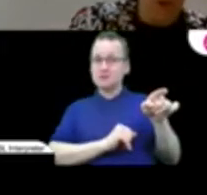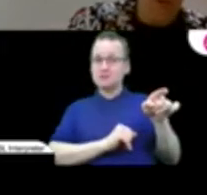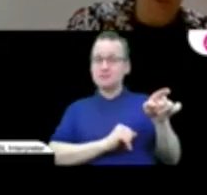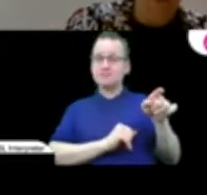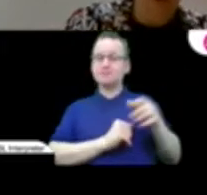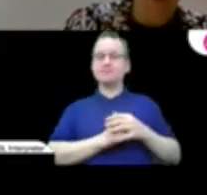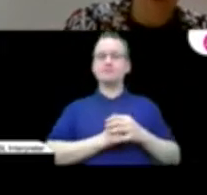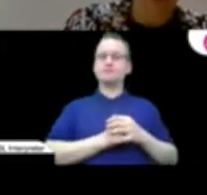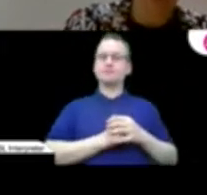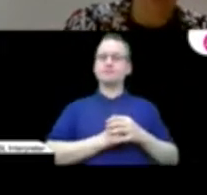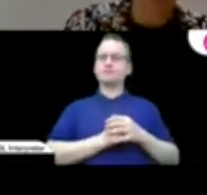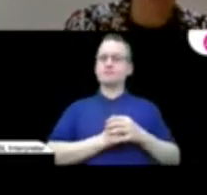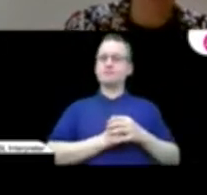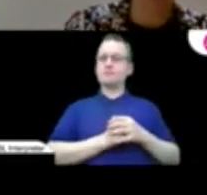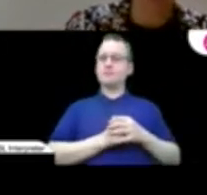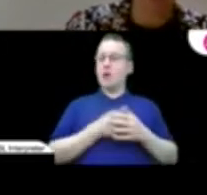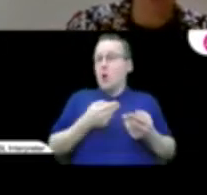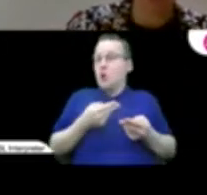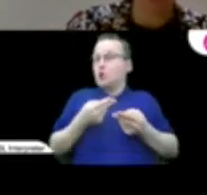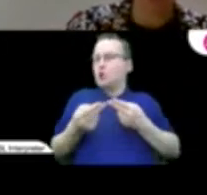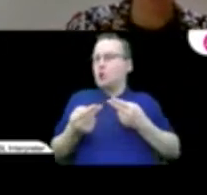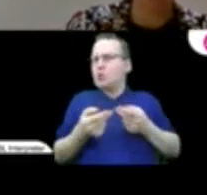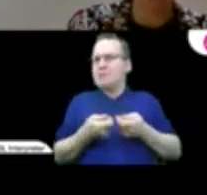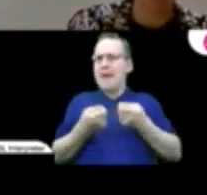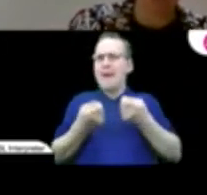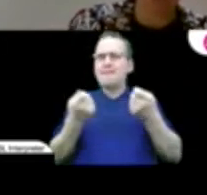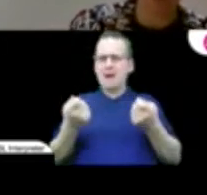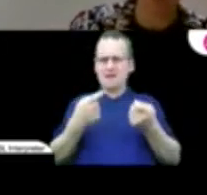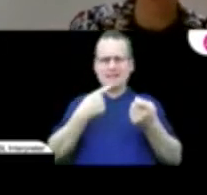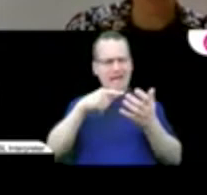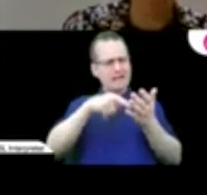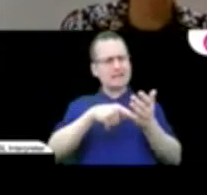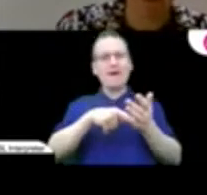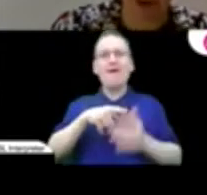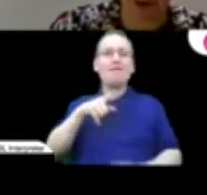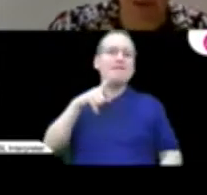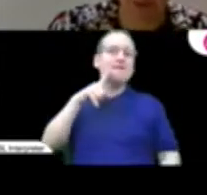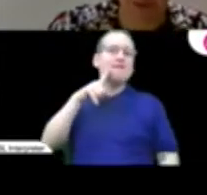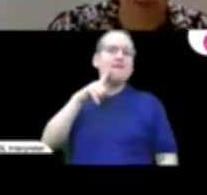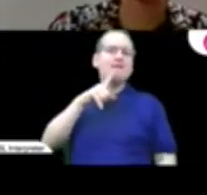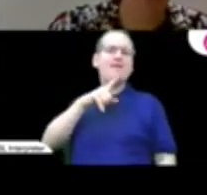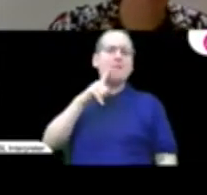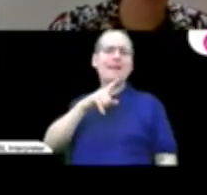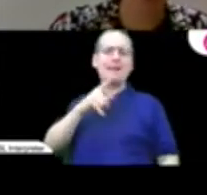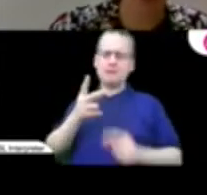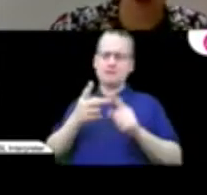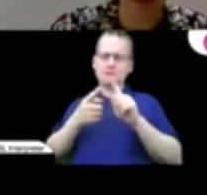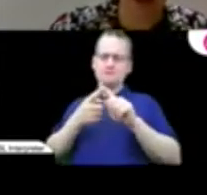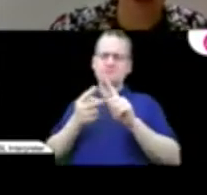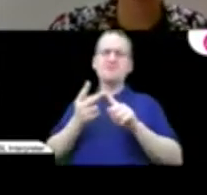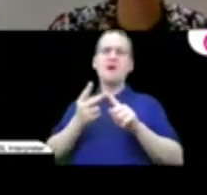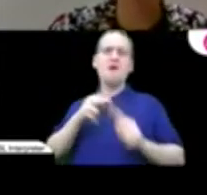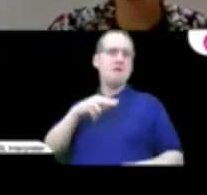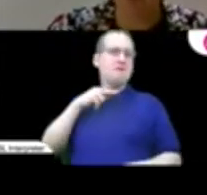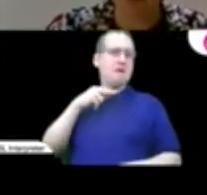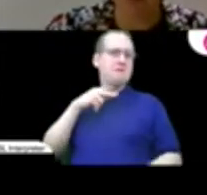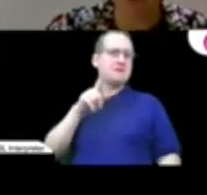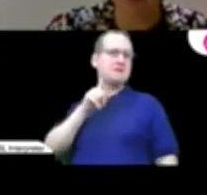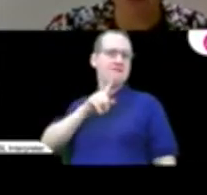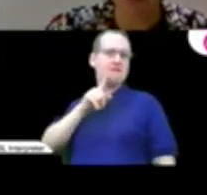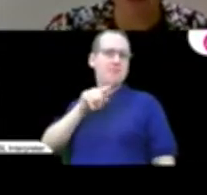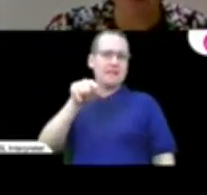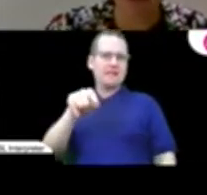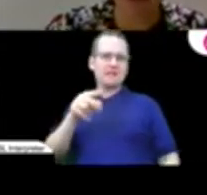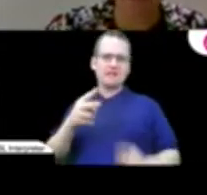So newspaper reports describe her as feminine with an effeminate voice and long hair